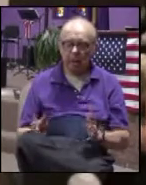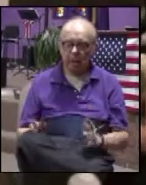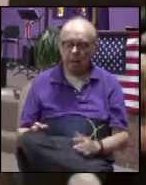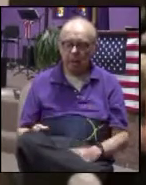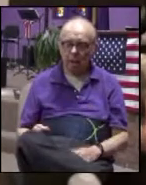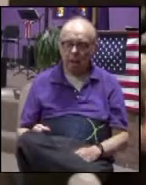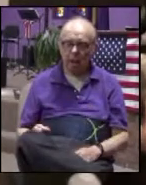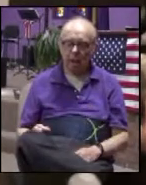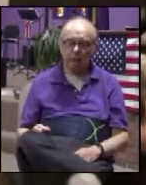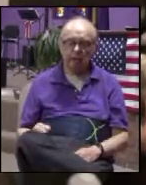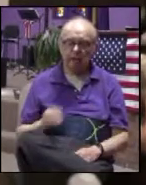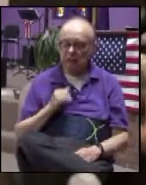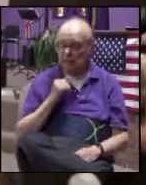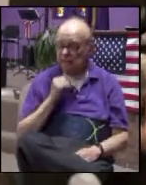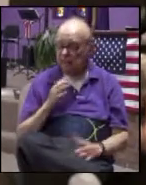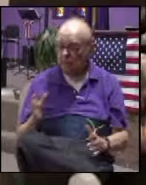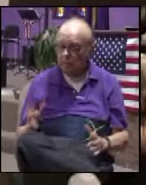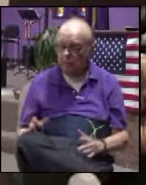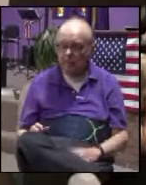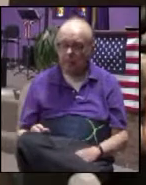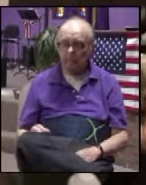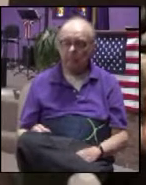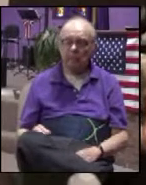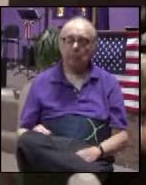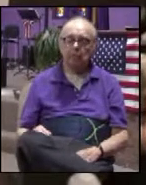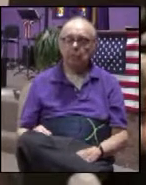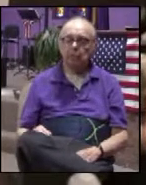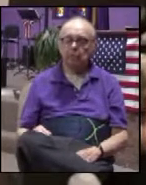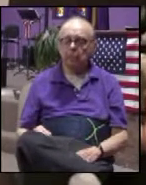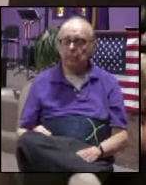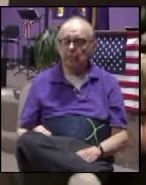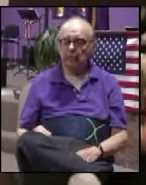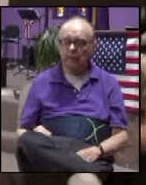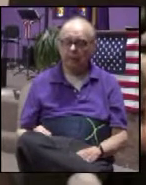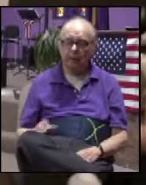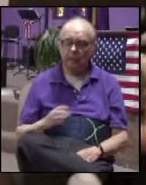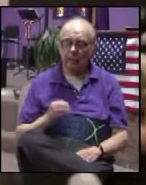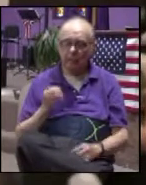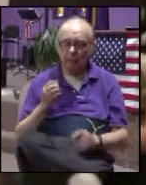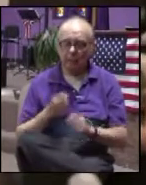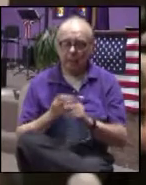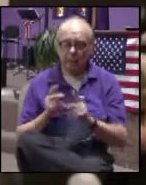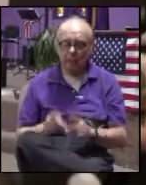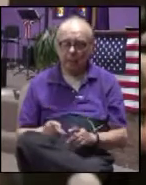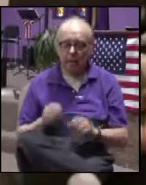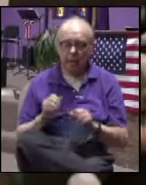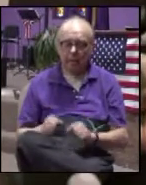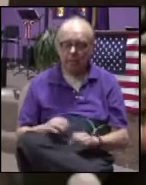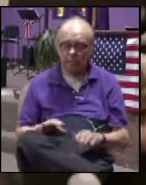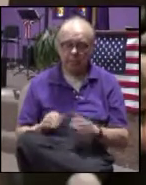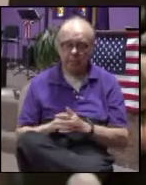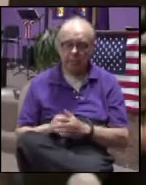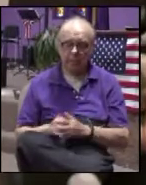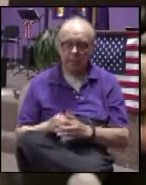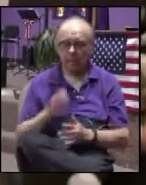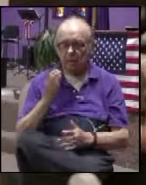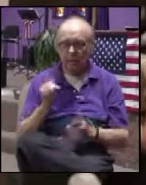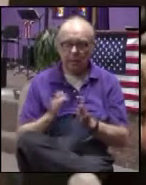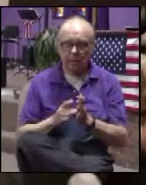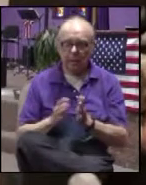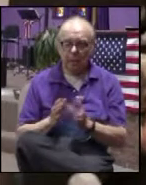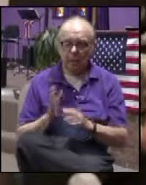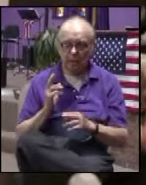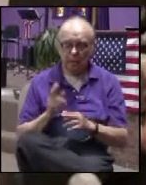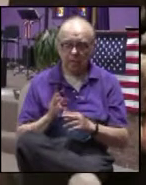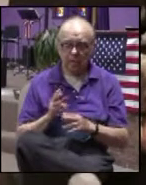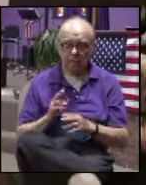It doesn't take much. It doesn't take much. And everybody is capable to do that because Jesus has called you to